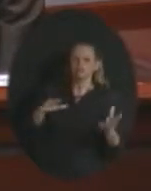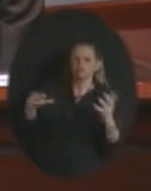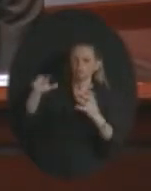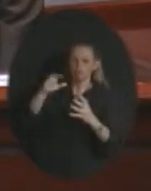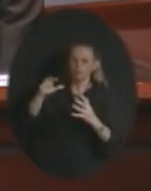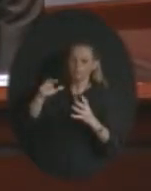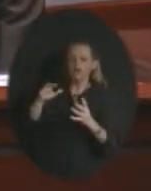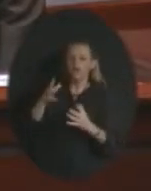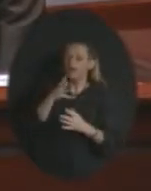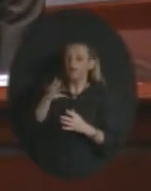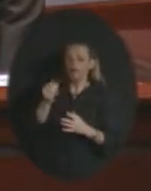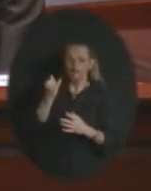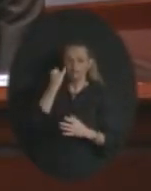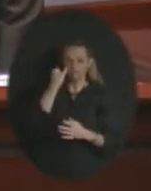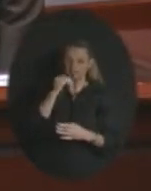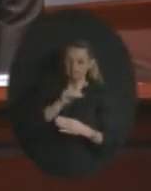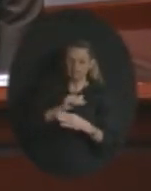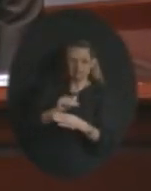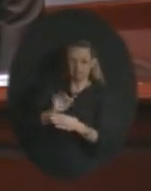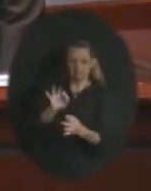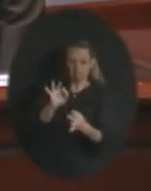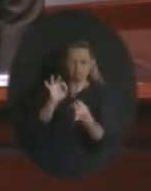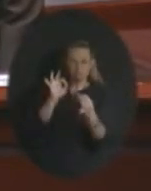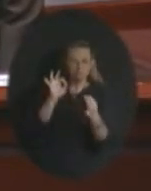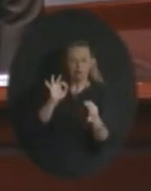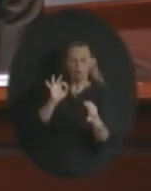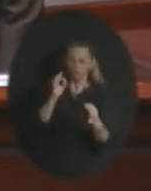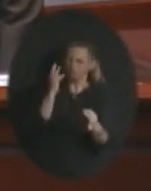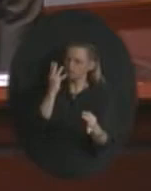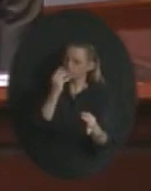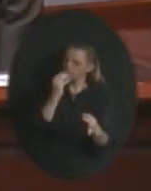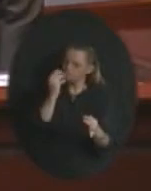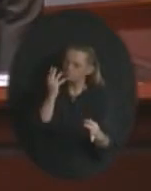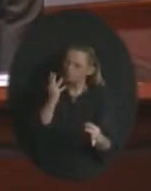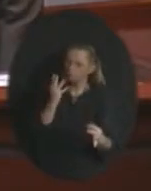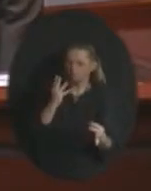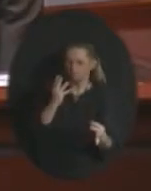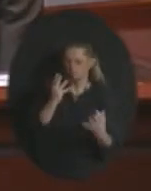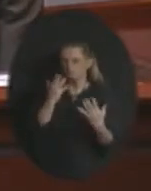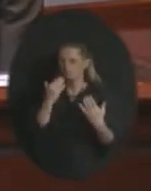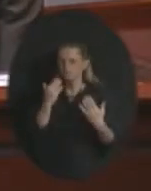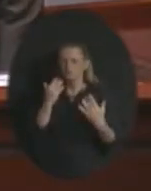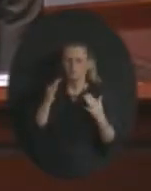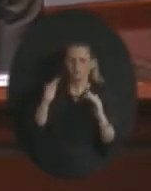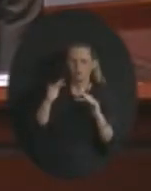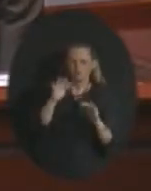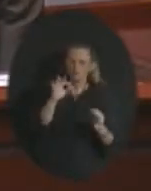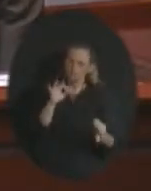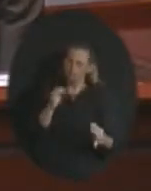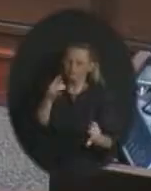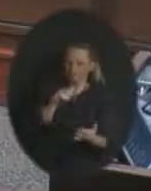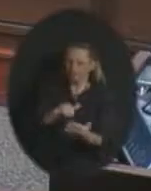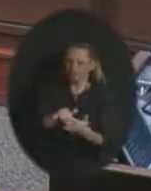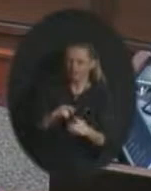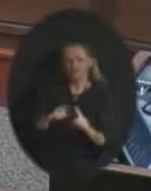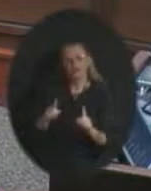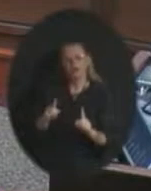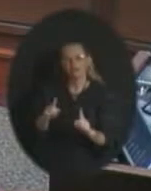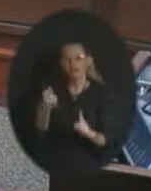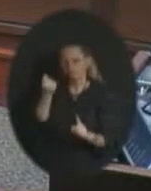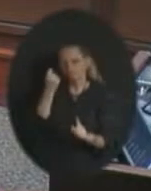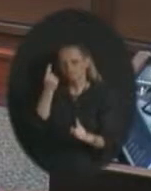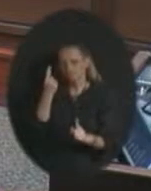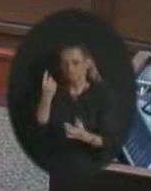beautiful. And very, you know, cool and so forth. But I fully understand you just can't take a chance with weather. Right. It's